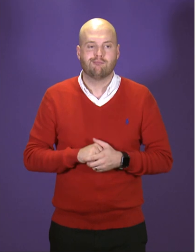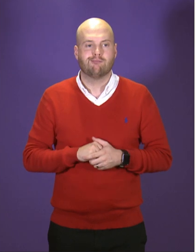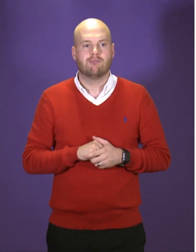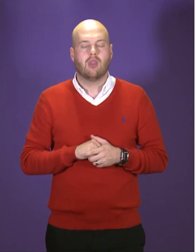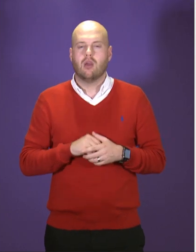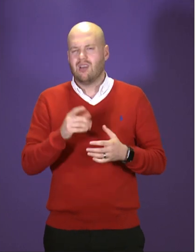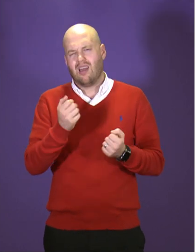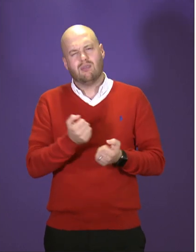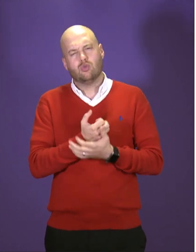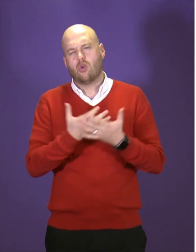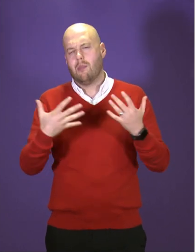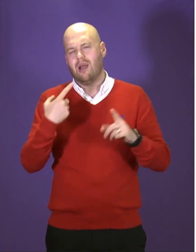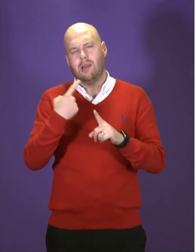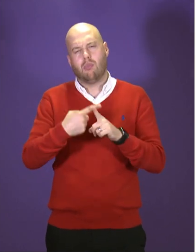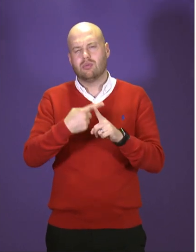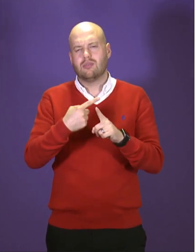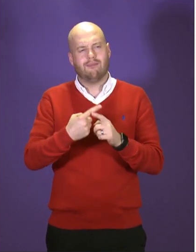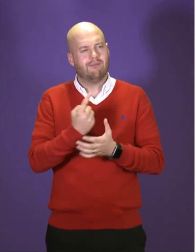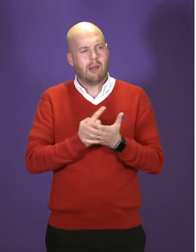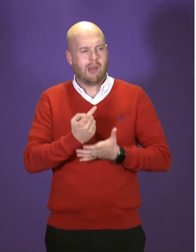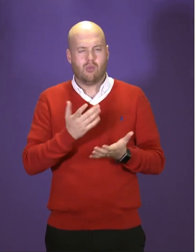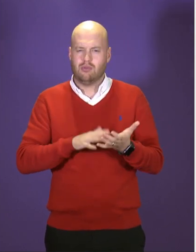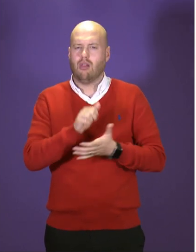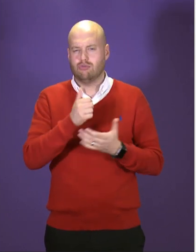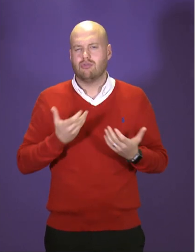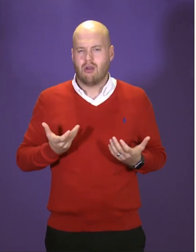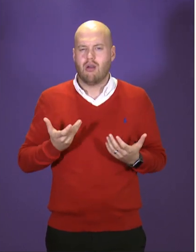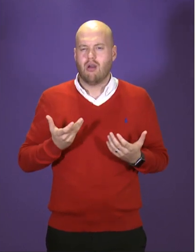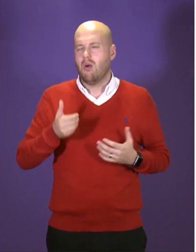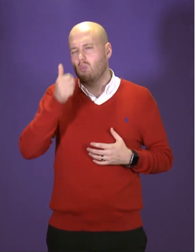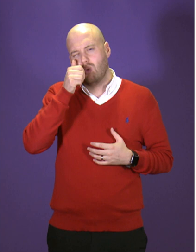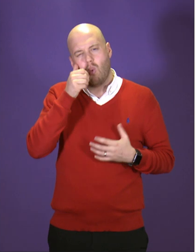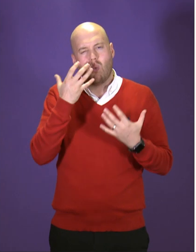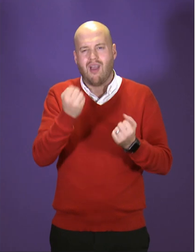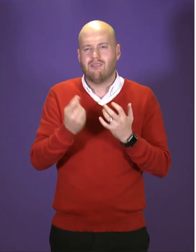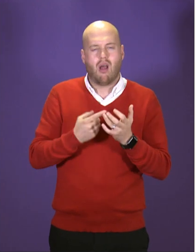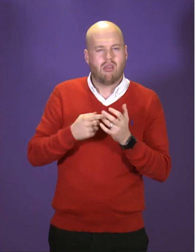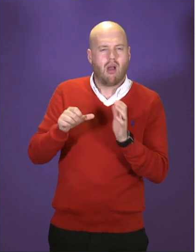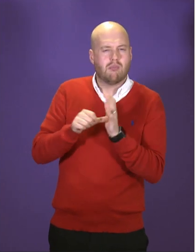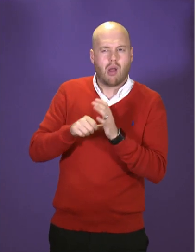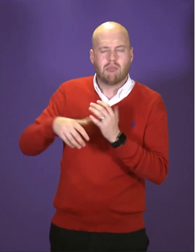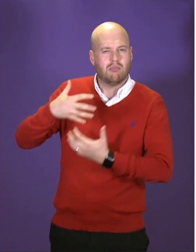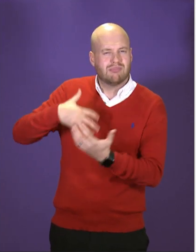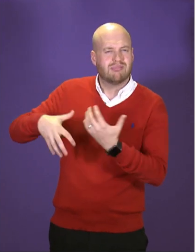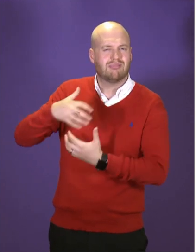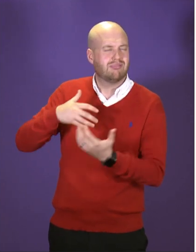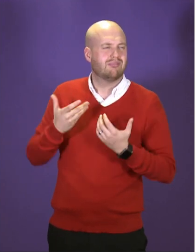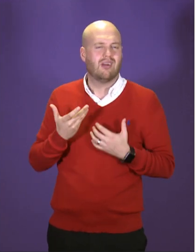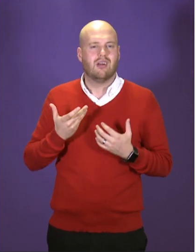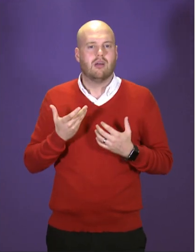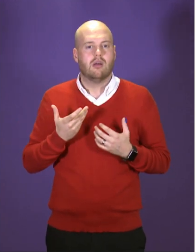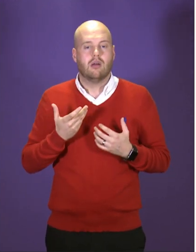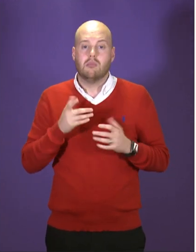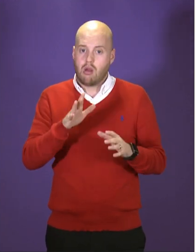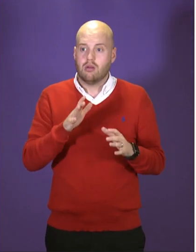current cultural moment, even as we wrestle with greater social and political polarisation. We've seen the emergence of